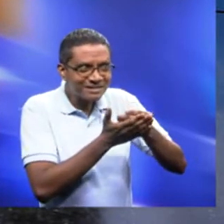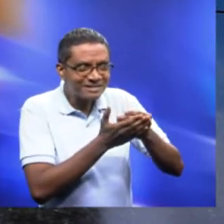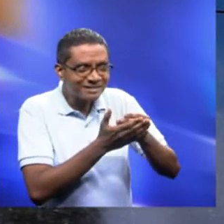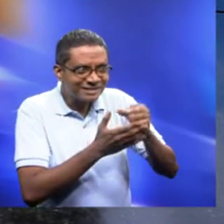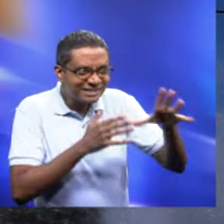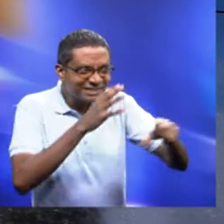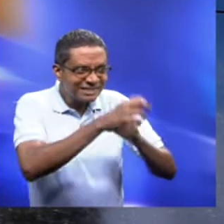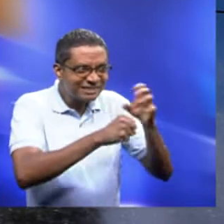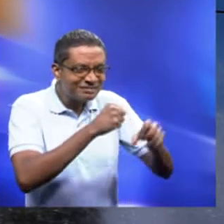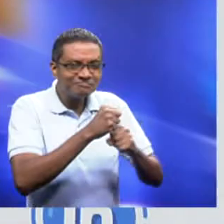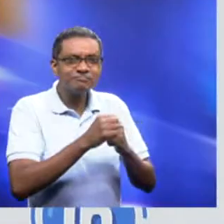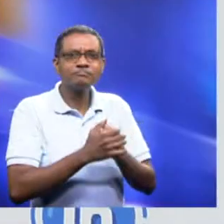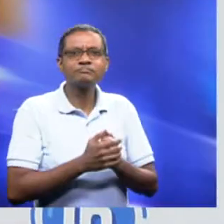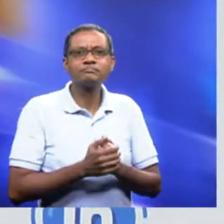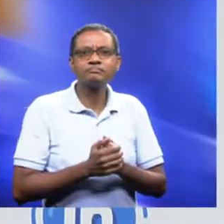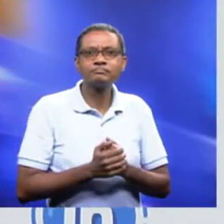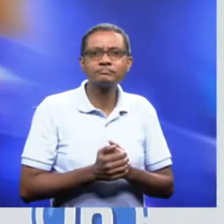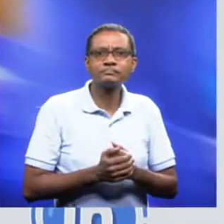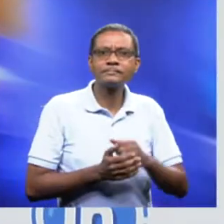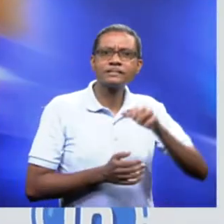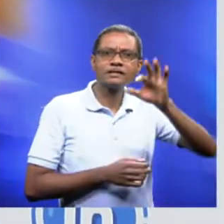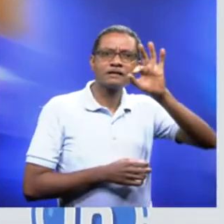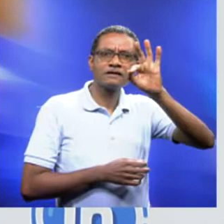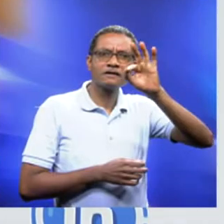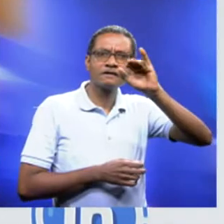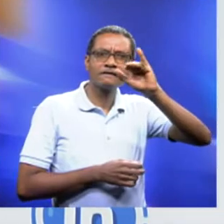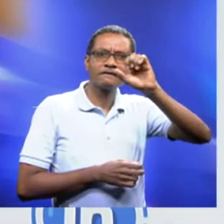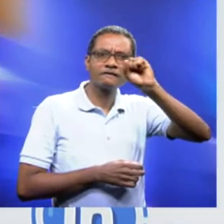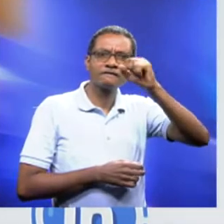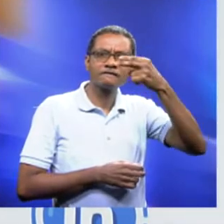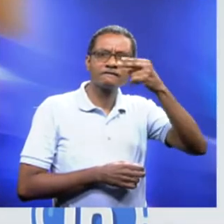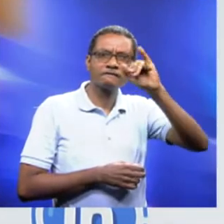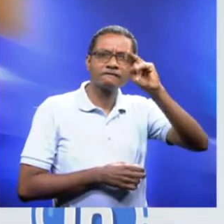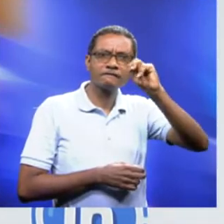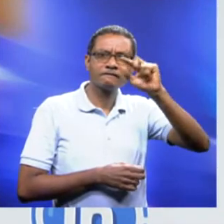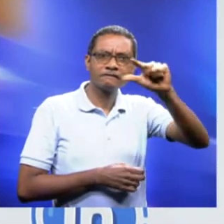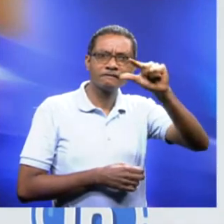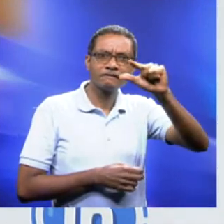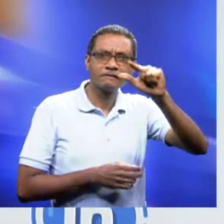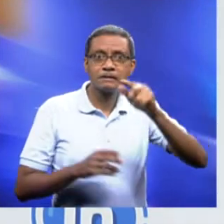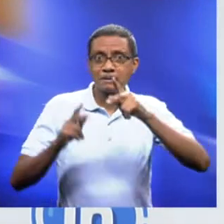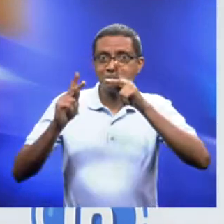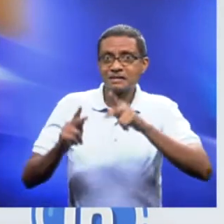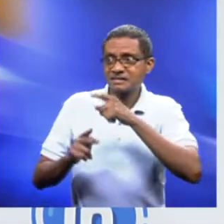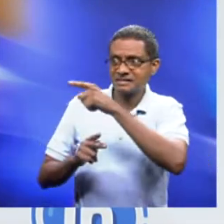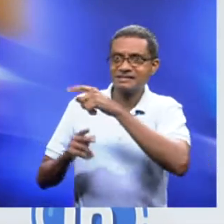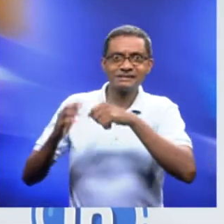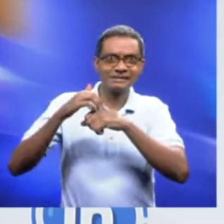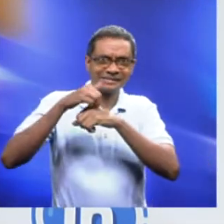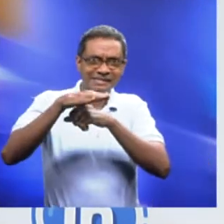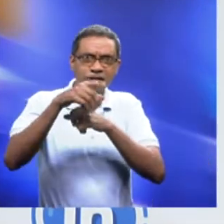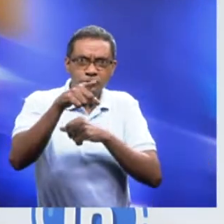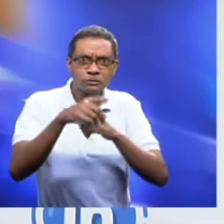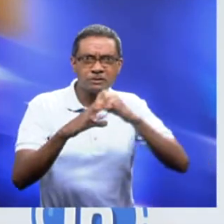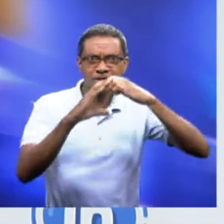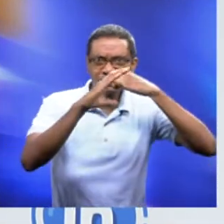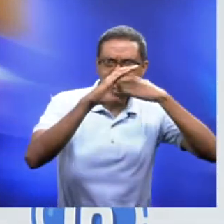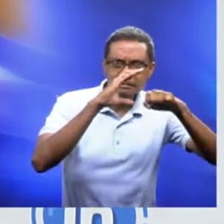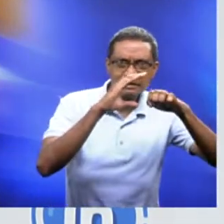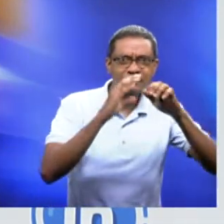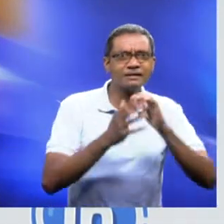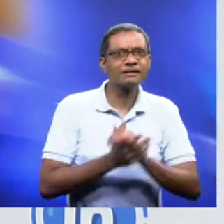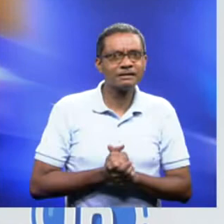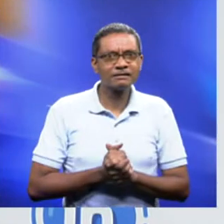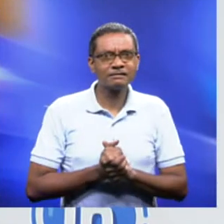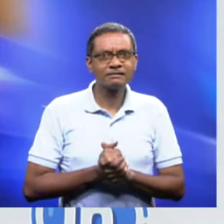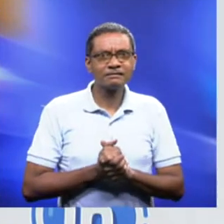about phishing, which is the ability for someone to send you an email, and in that email may have a link, a malware or something that